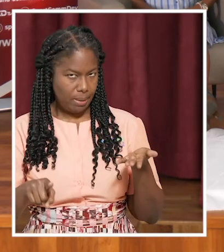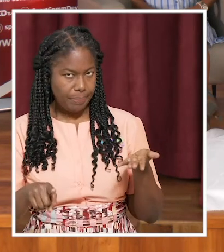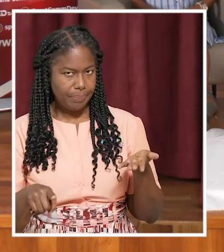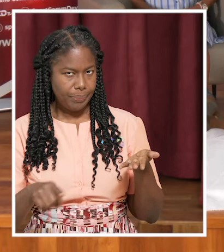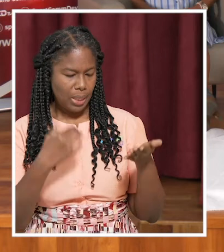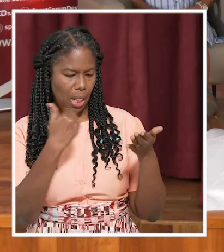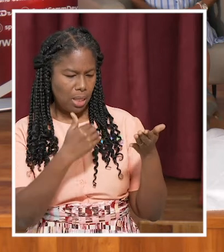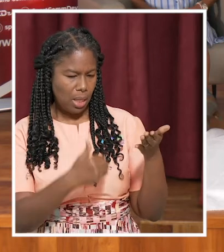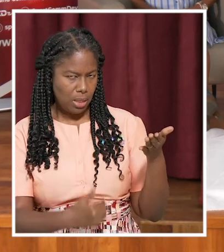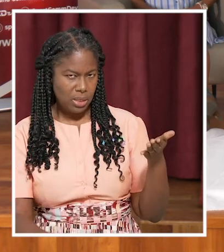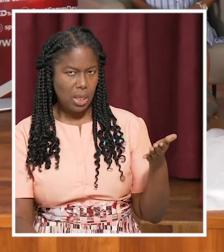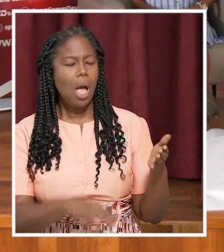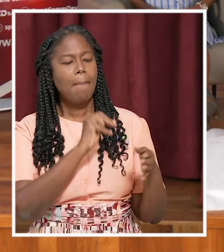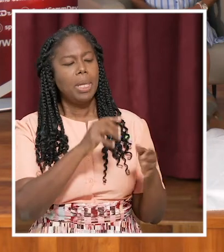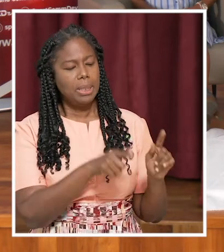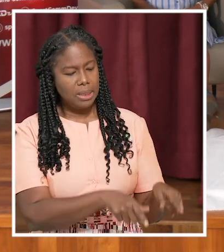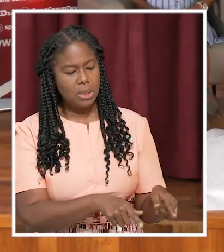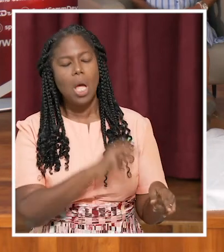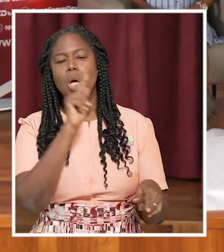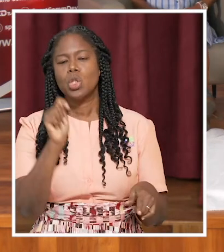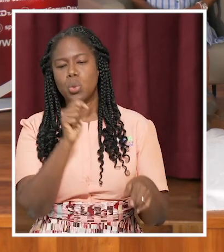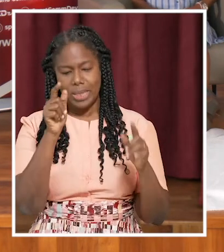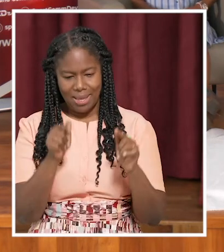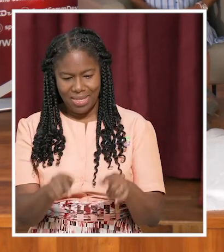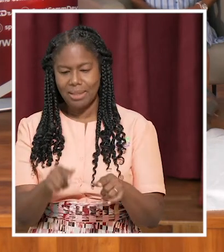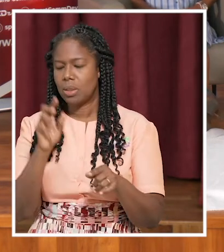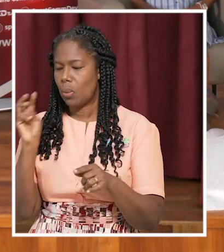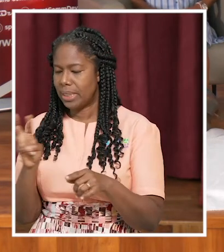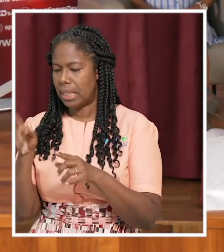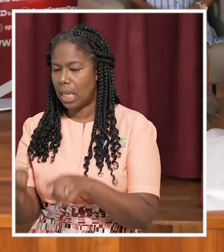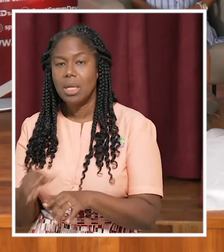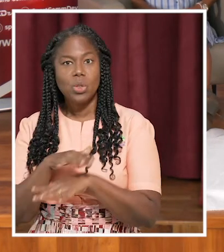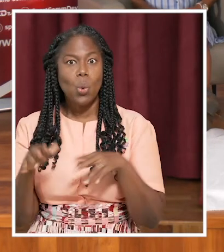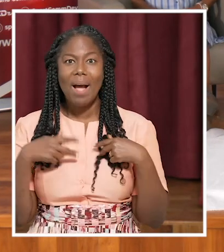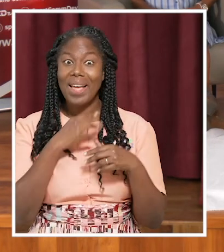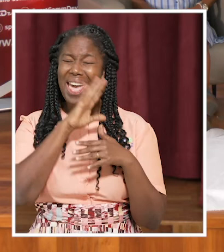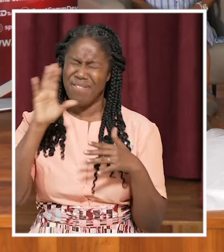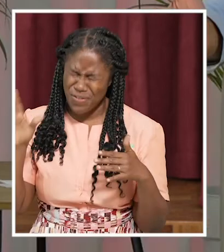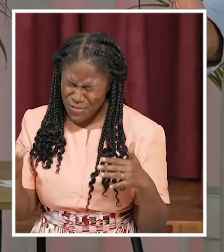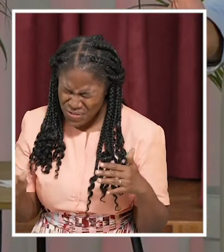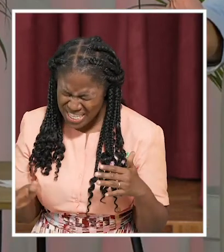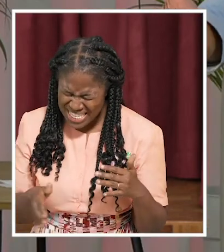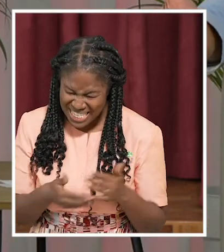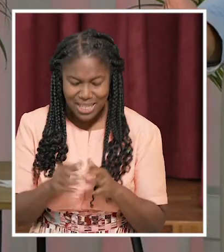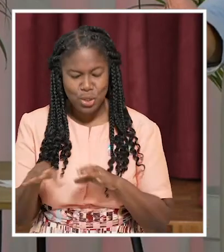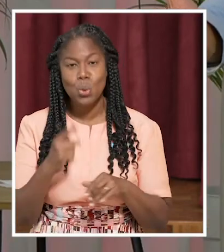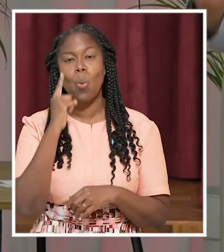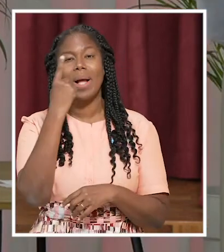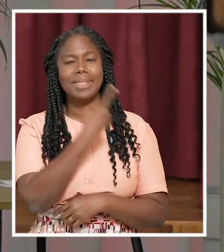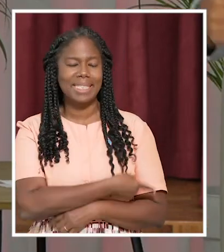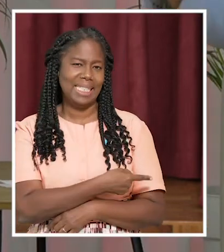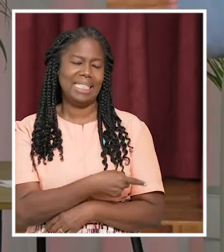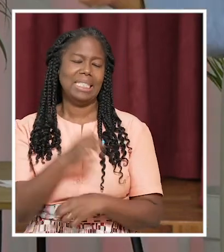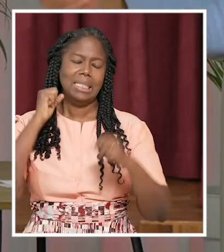schedule, okay, Monday is this, Tuesday is that, so that we don't put everything on one day, and then you don't get it done, and then now you're getting anxious.